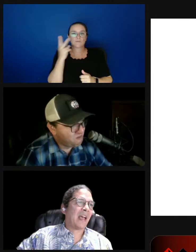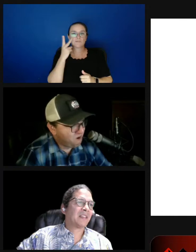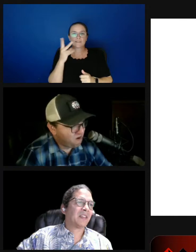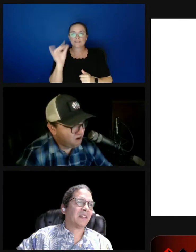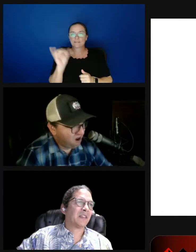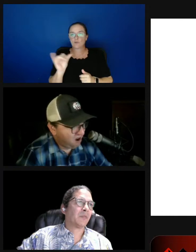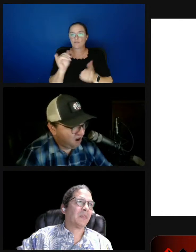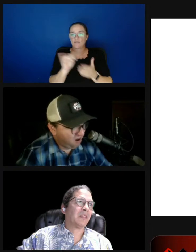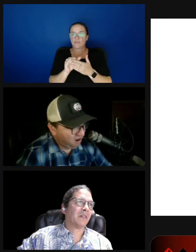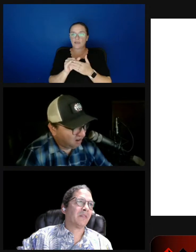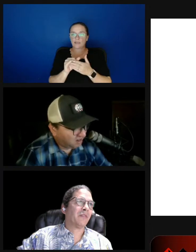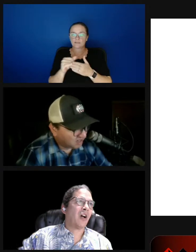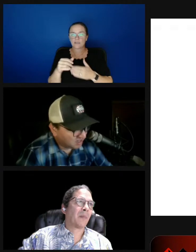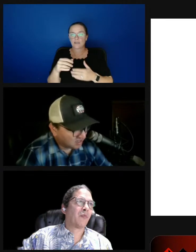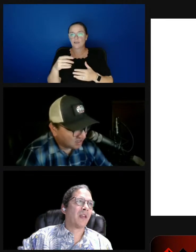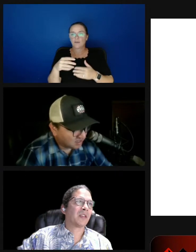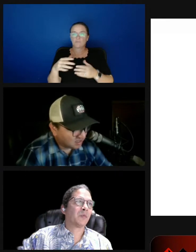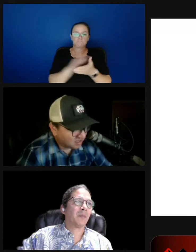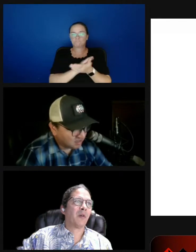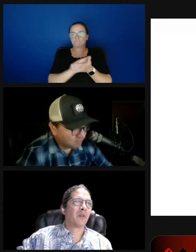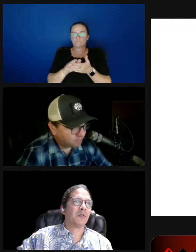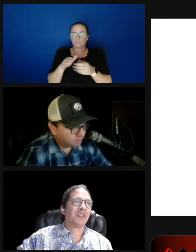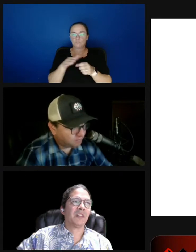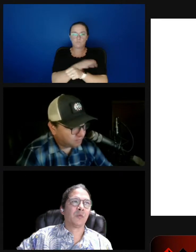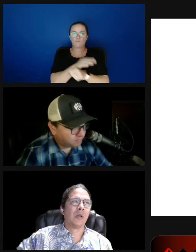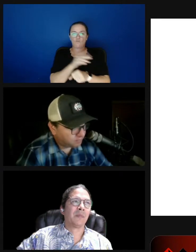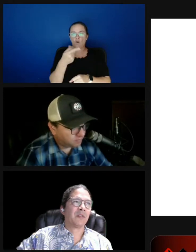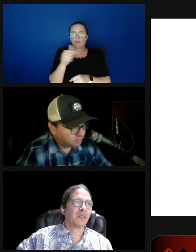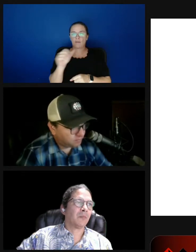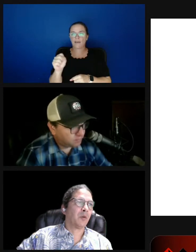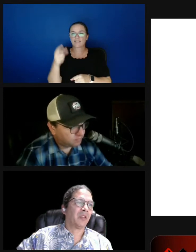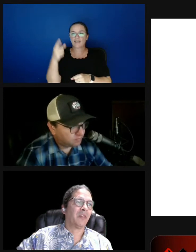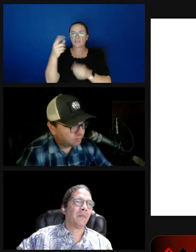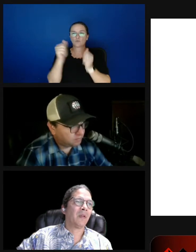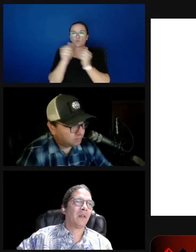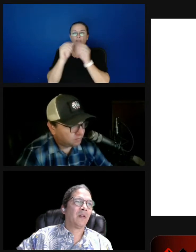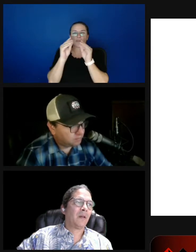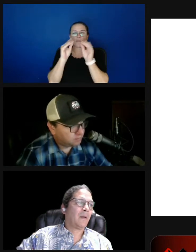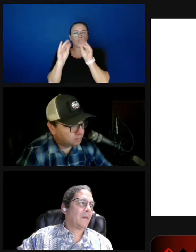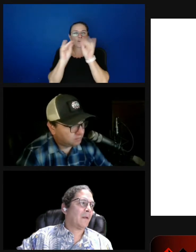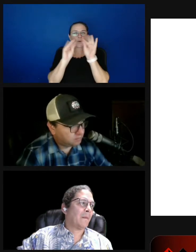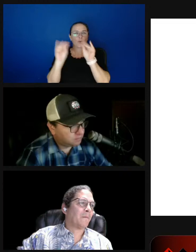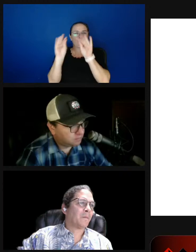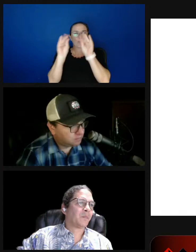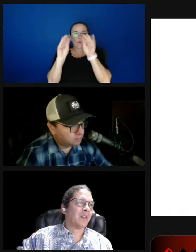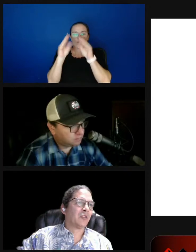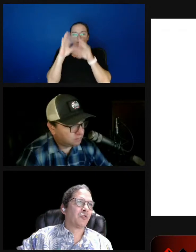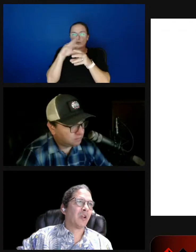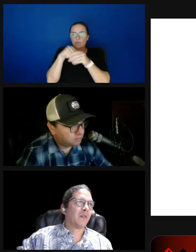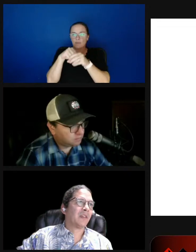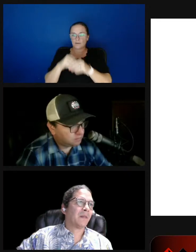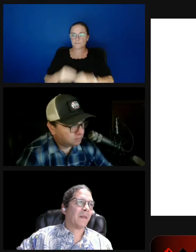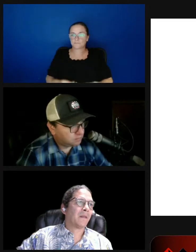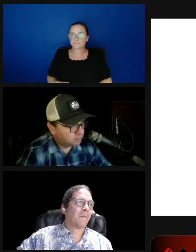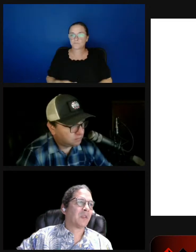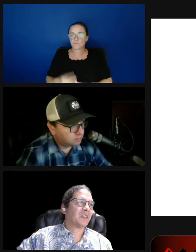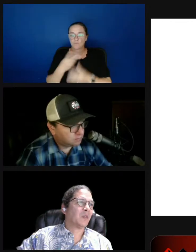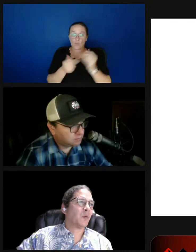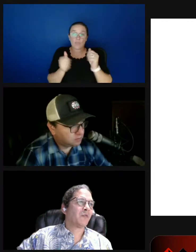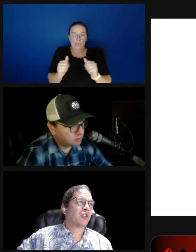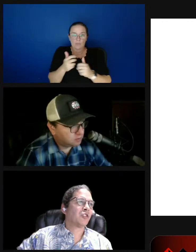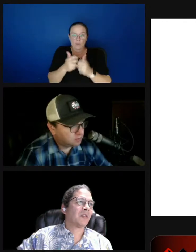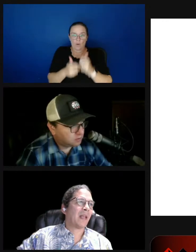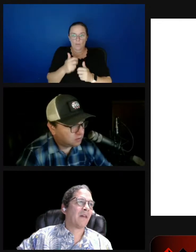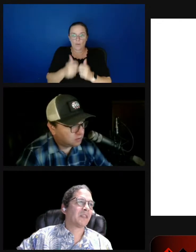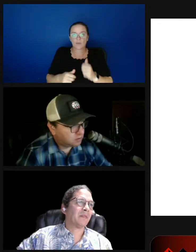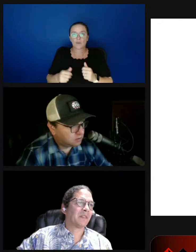pure gas, and this would be the VOG products with the particles in it as well up here. So both of them an issue there, right? And you can see the